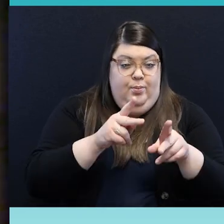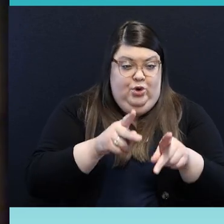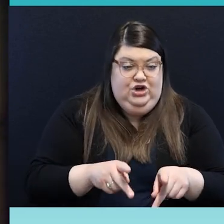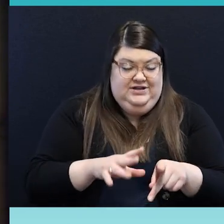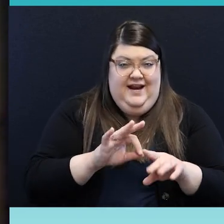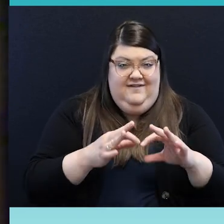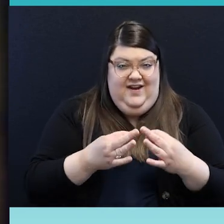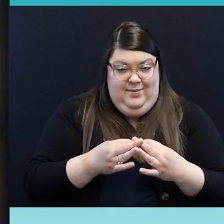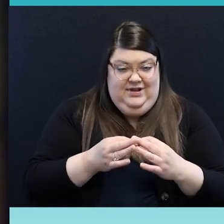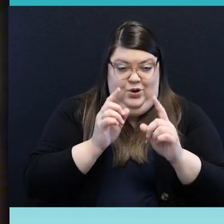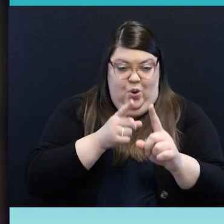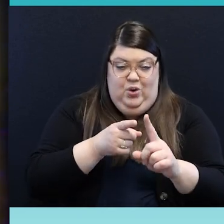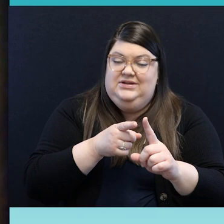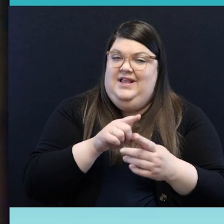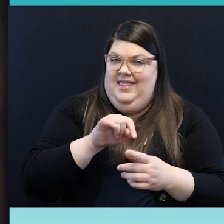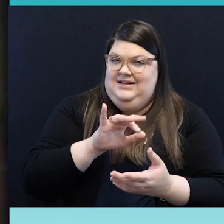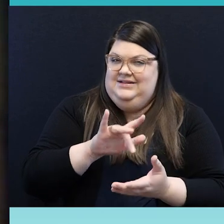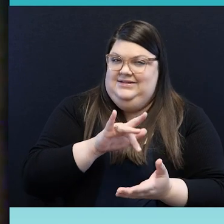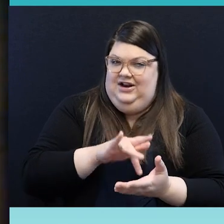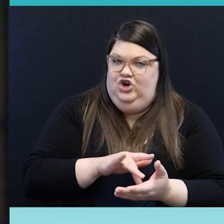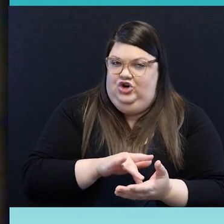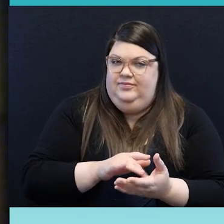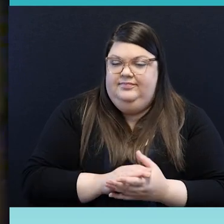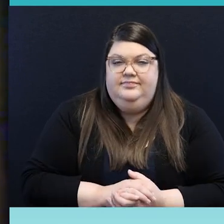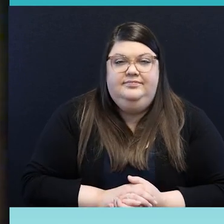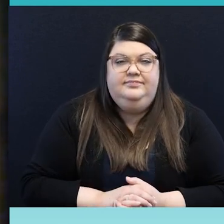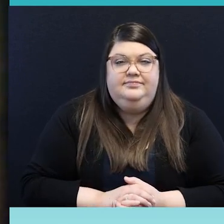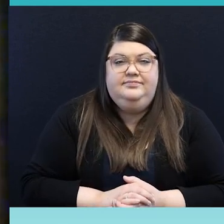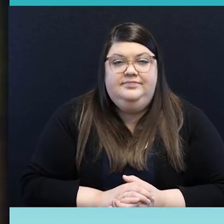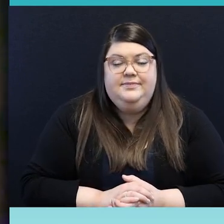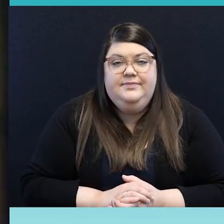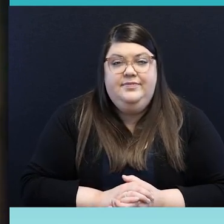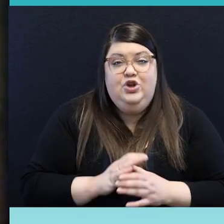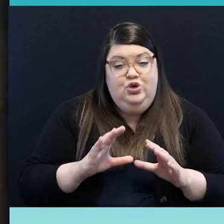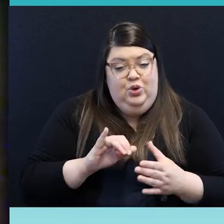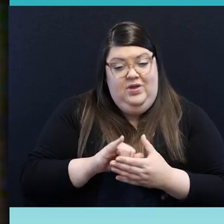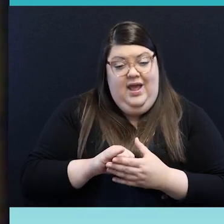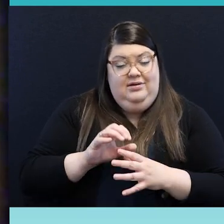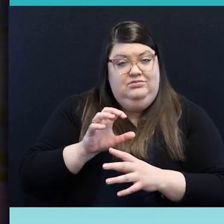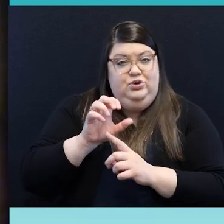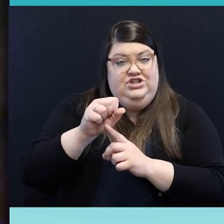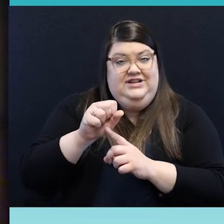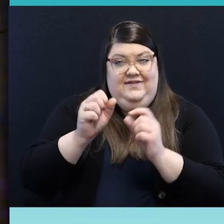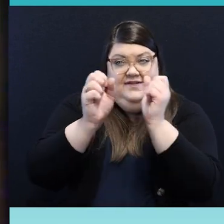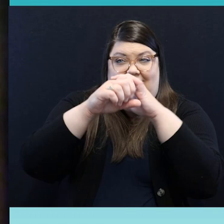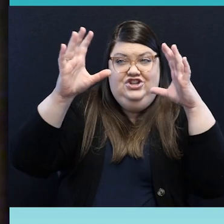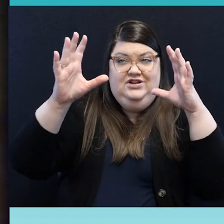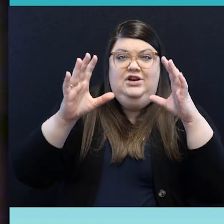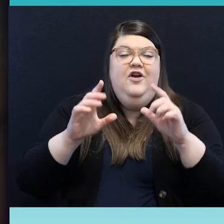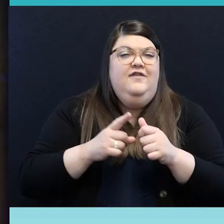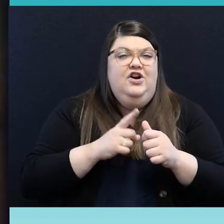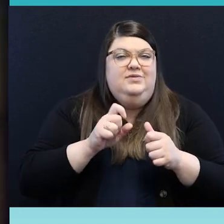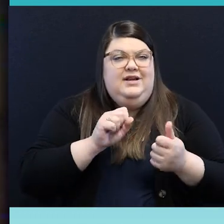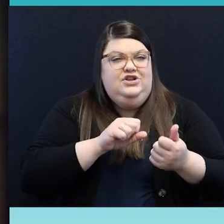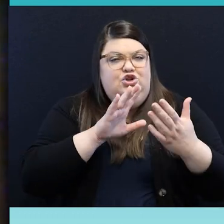In order to do that, in order to achieve our vision, we have to really address the root cause